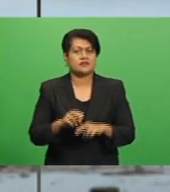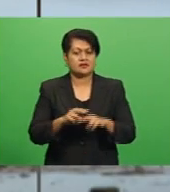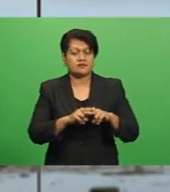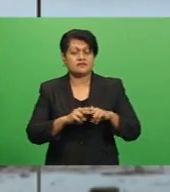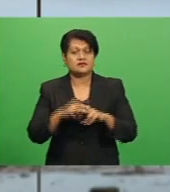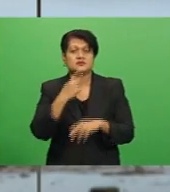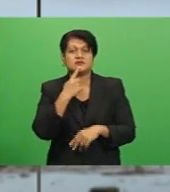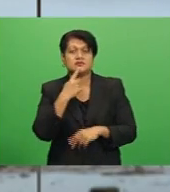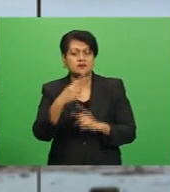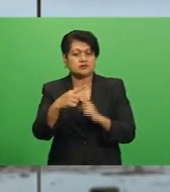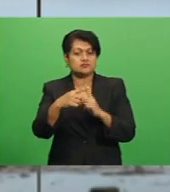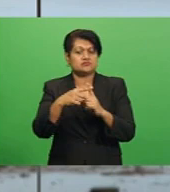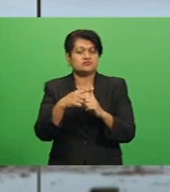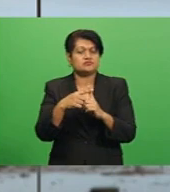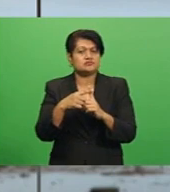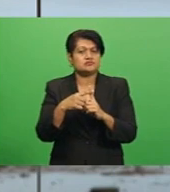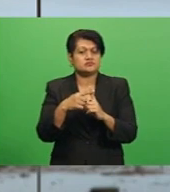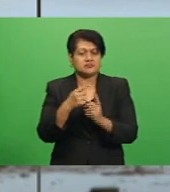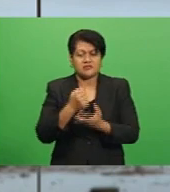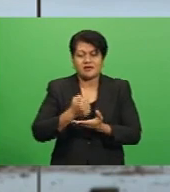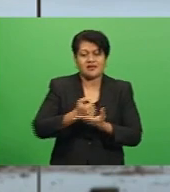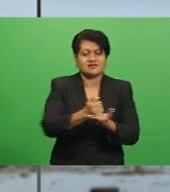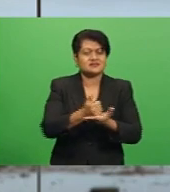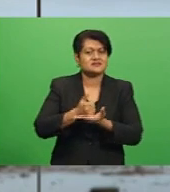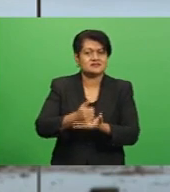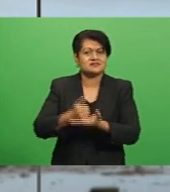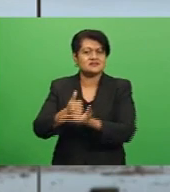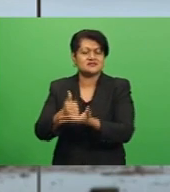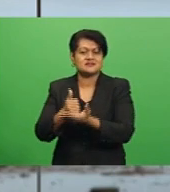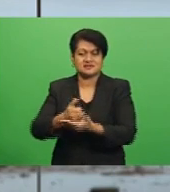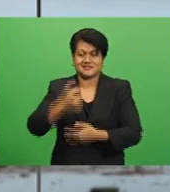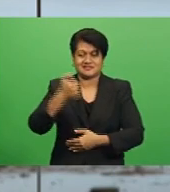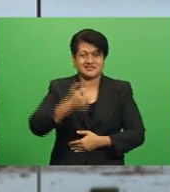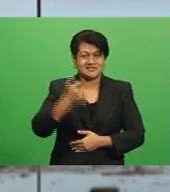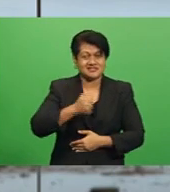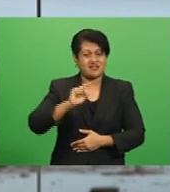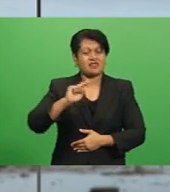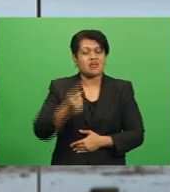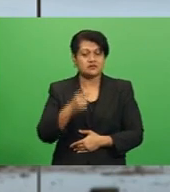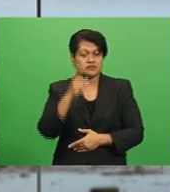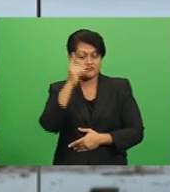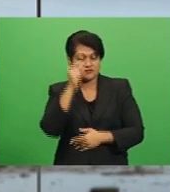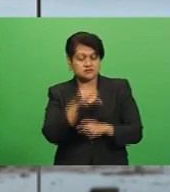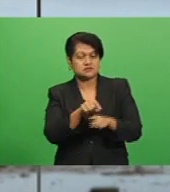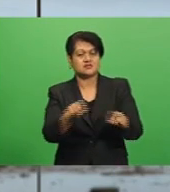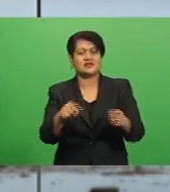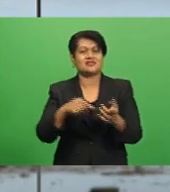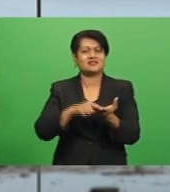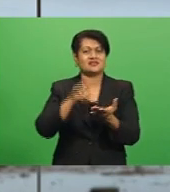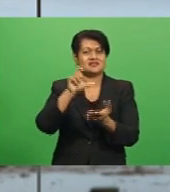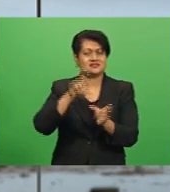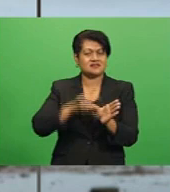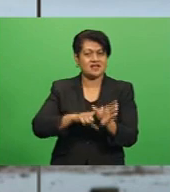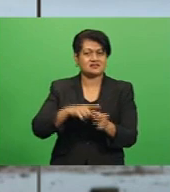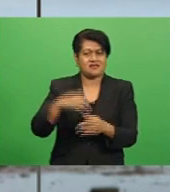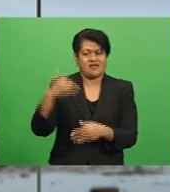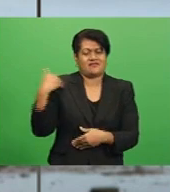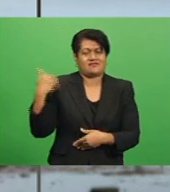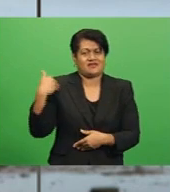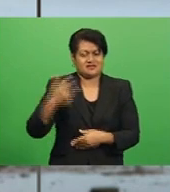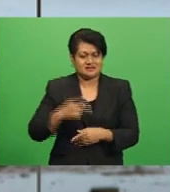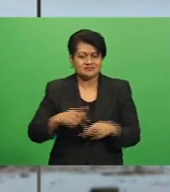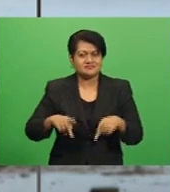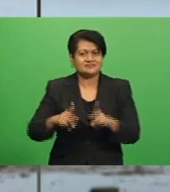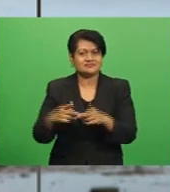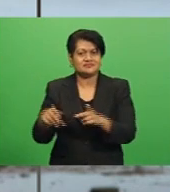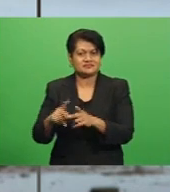Cross Society has assisted more than 16,000 Fijians in TC Yasa affected areas. The society will soon begin